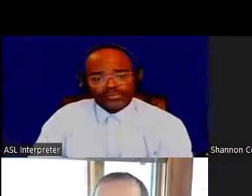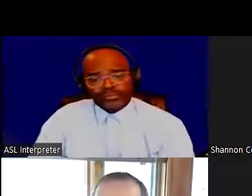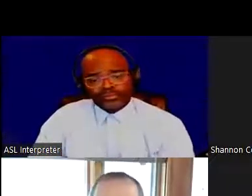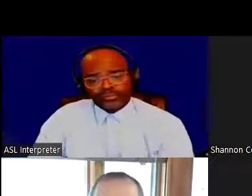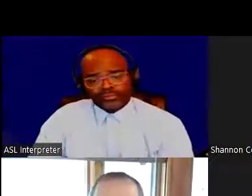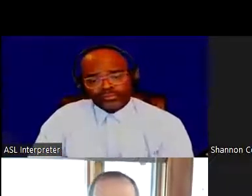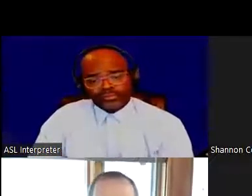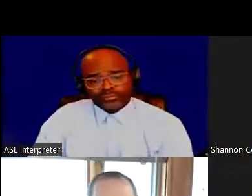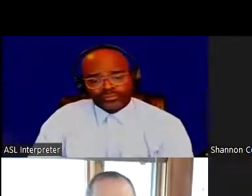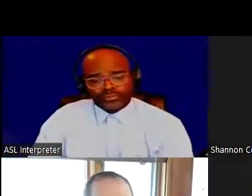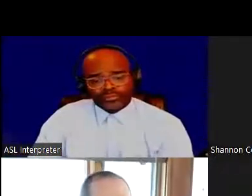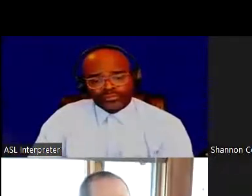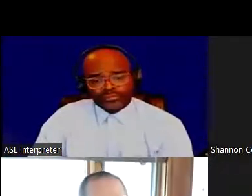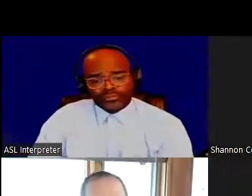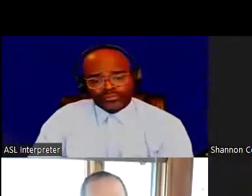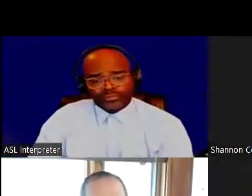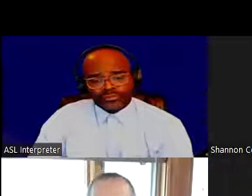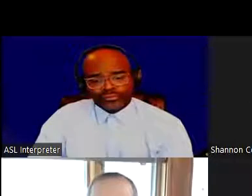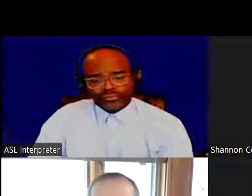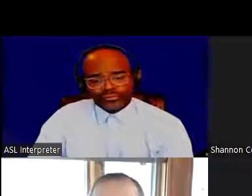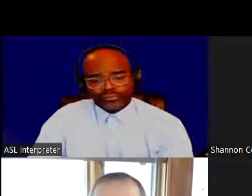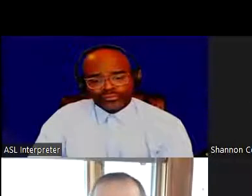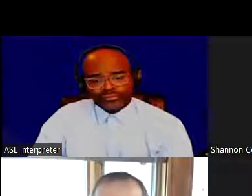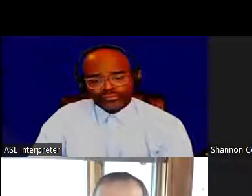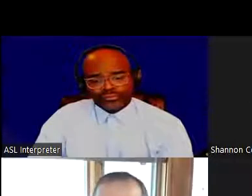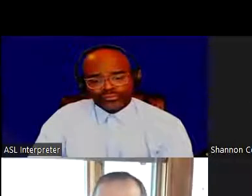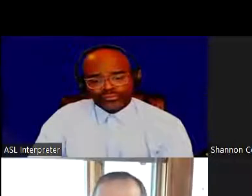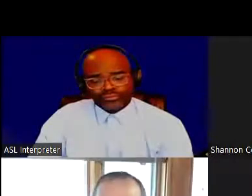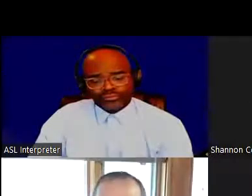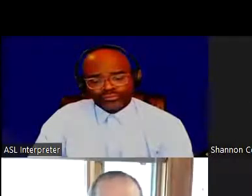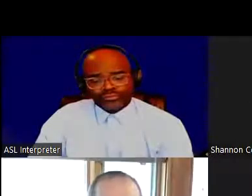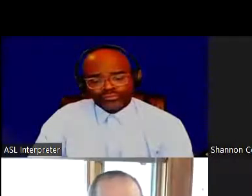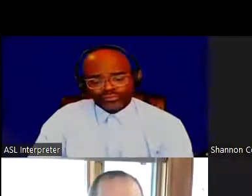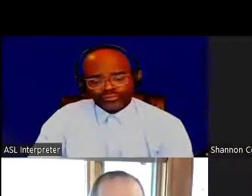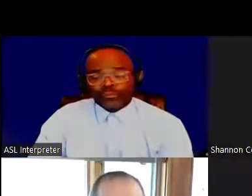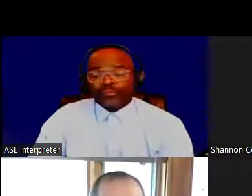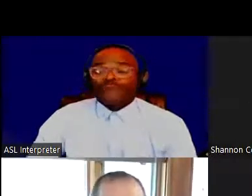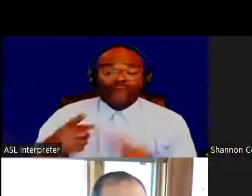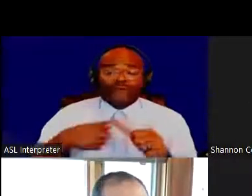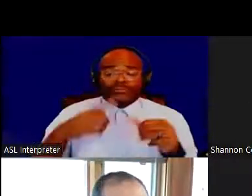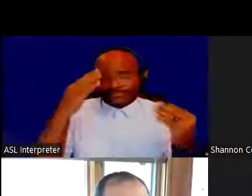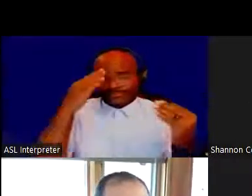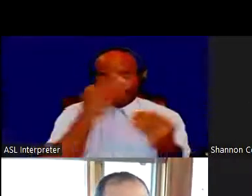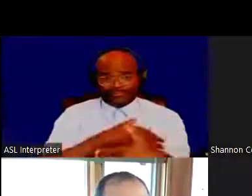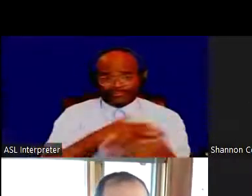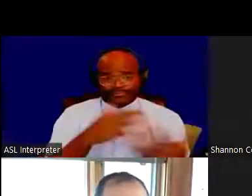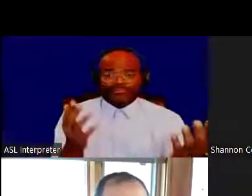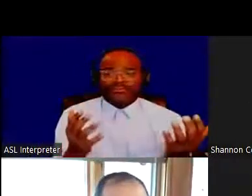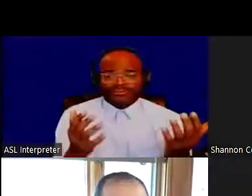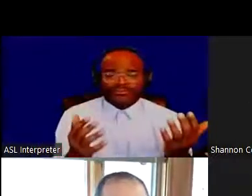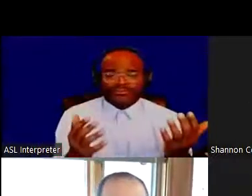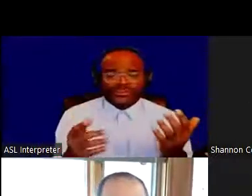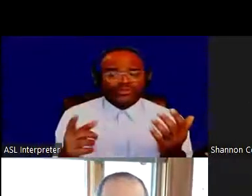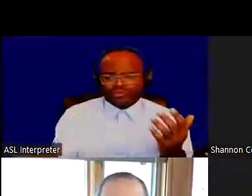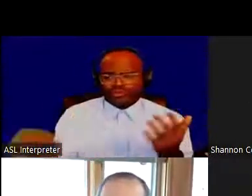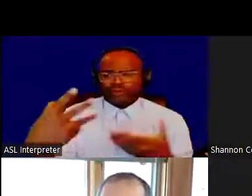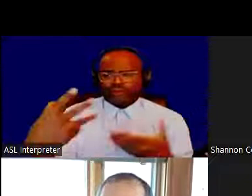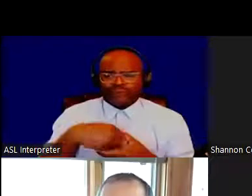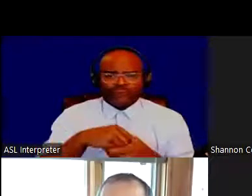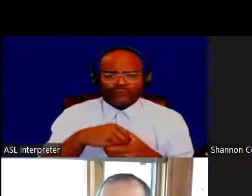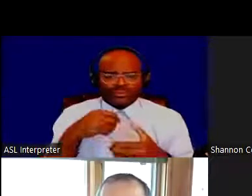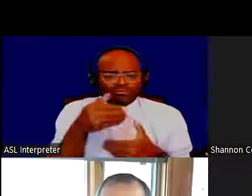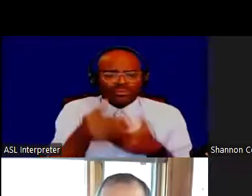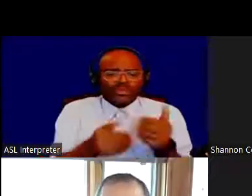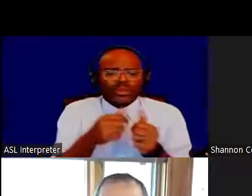Okay, so just first to get some things out in the open, I know you all have been on this journey with us